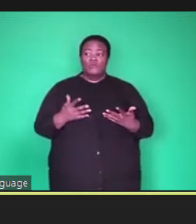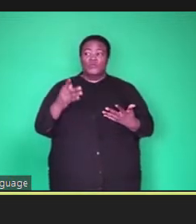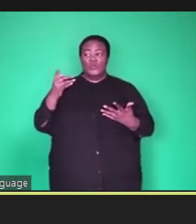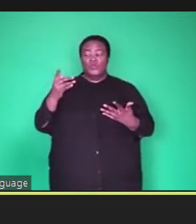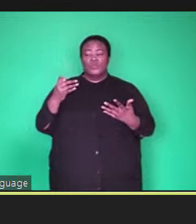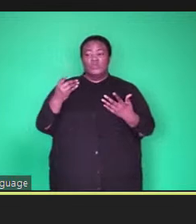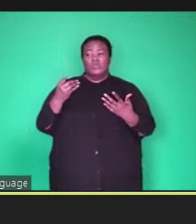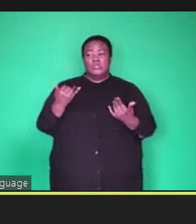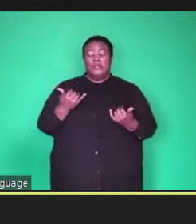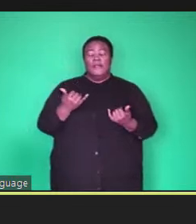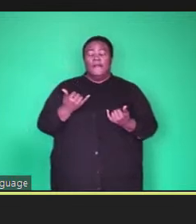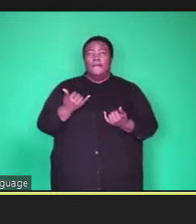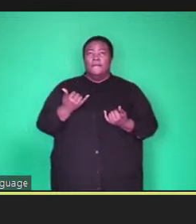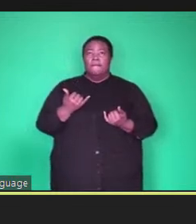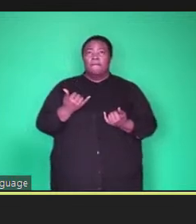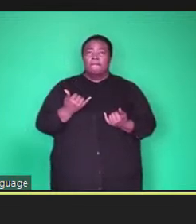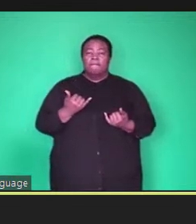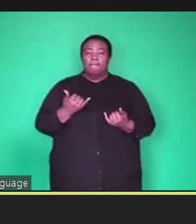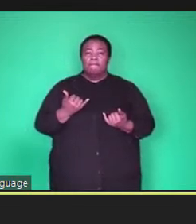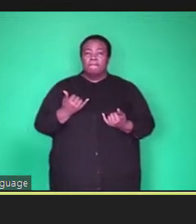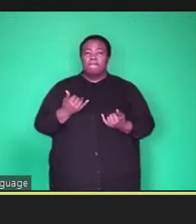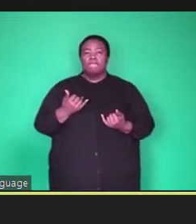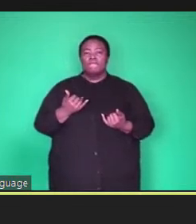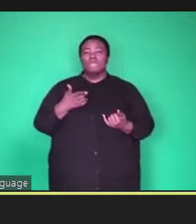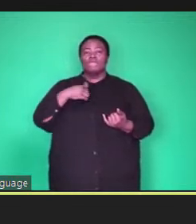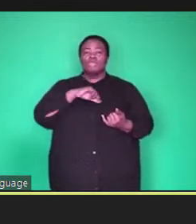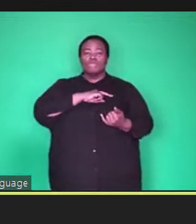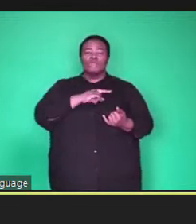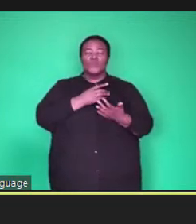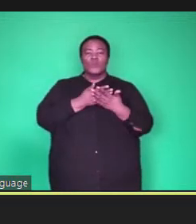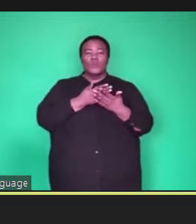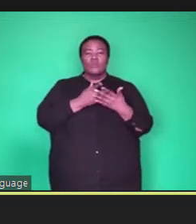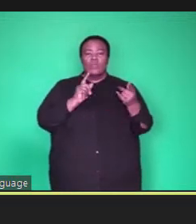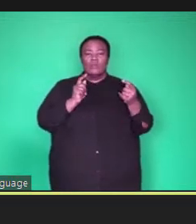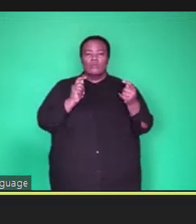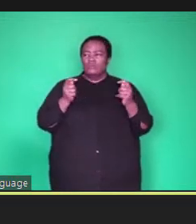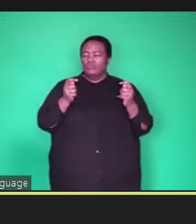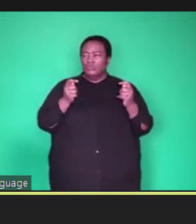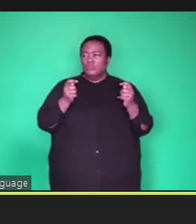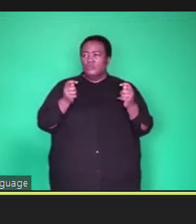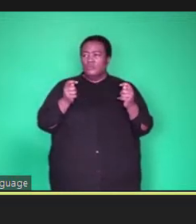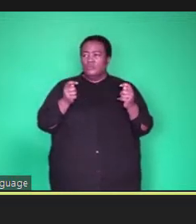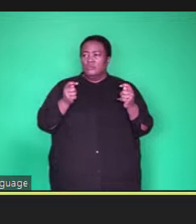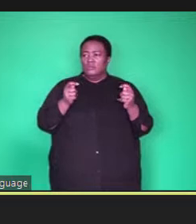slide. And I can go back to, oh, sorry.